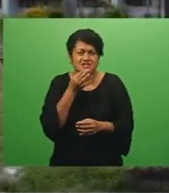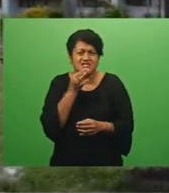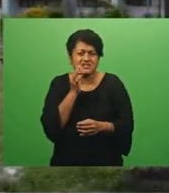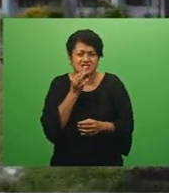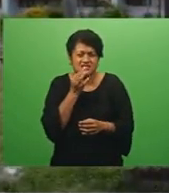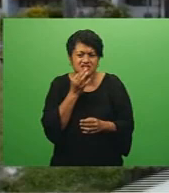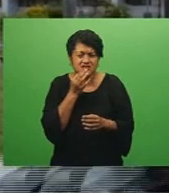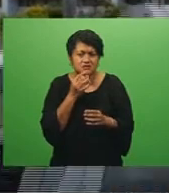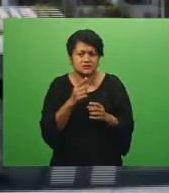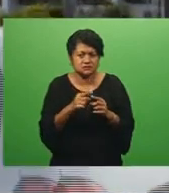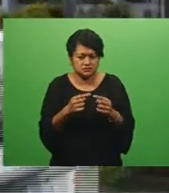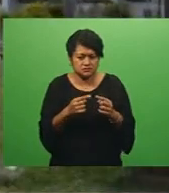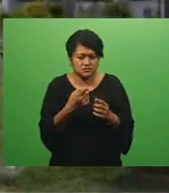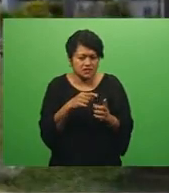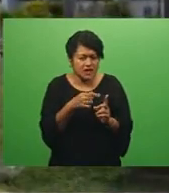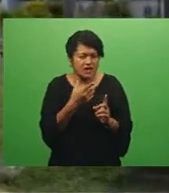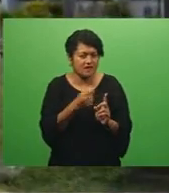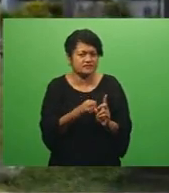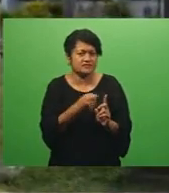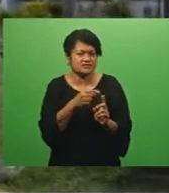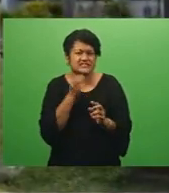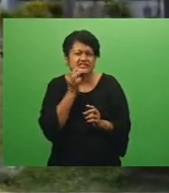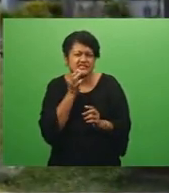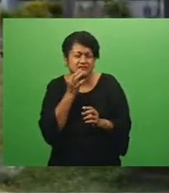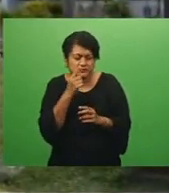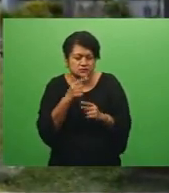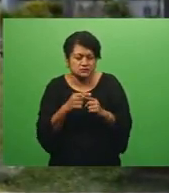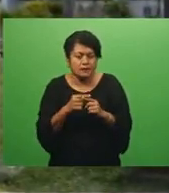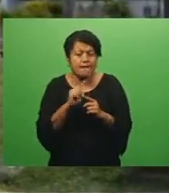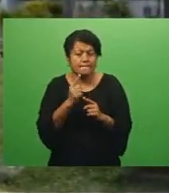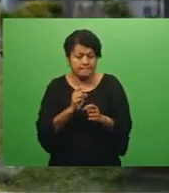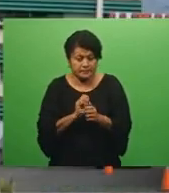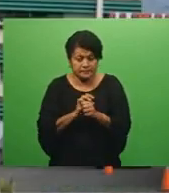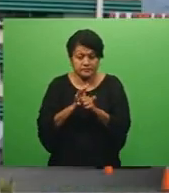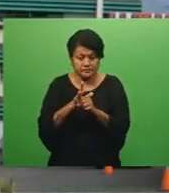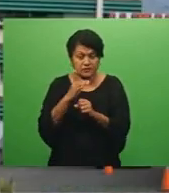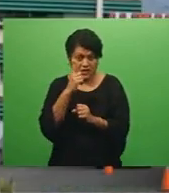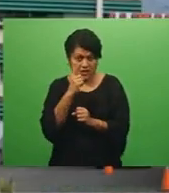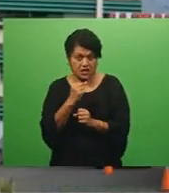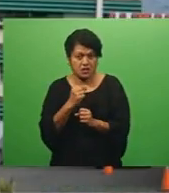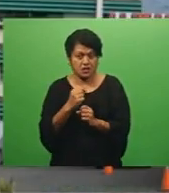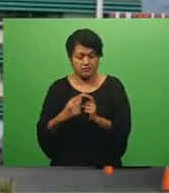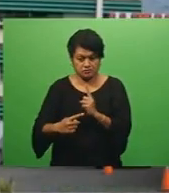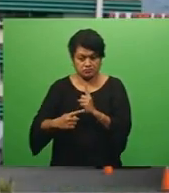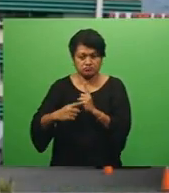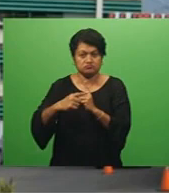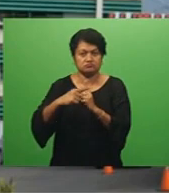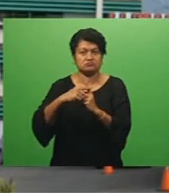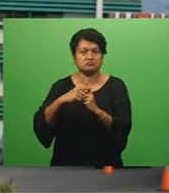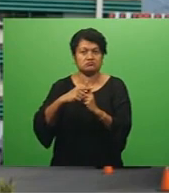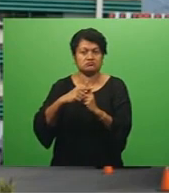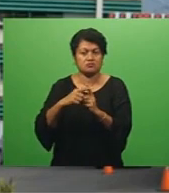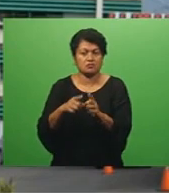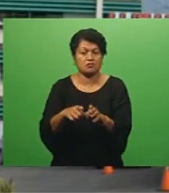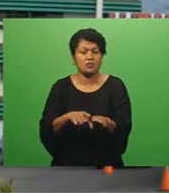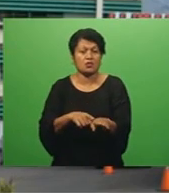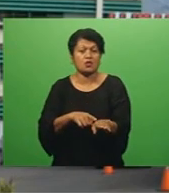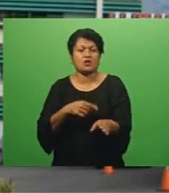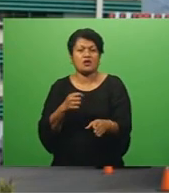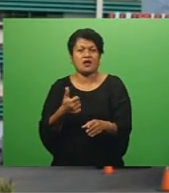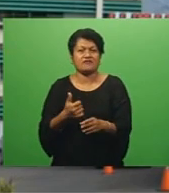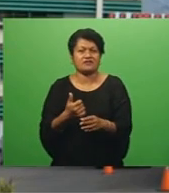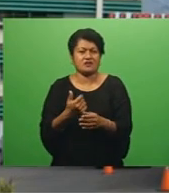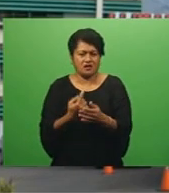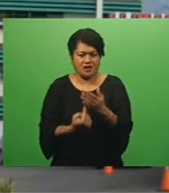in the sample. The virus can remain detectable and cause a positive test result long after the infection has passed. The